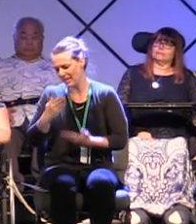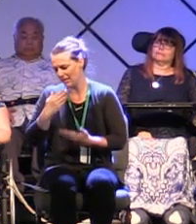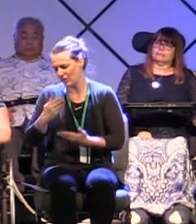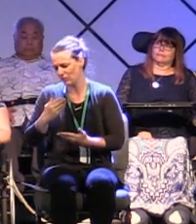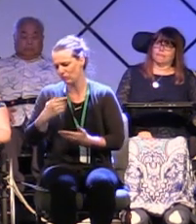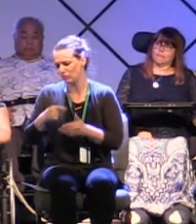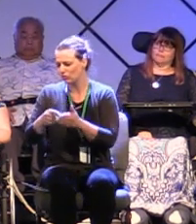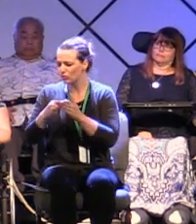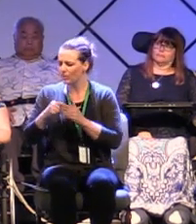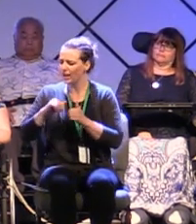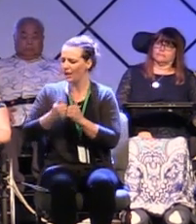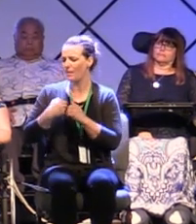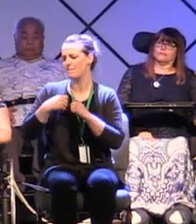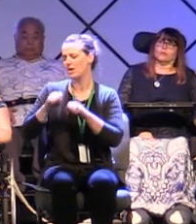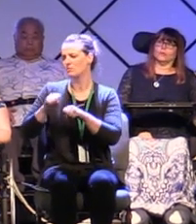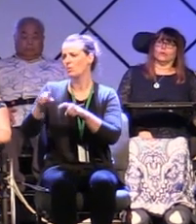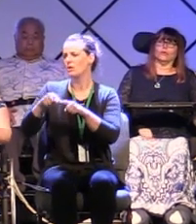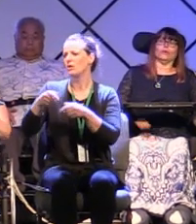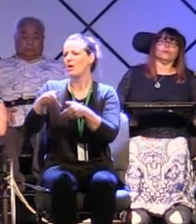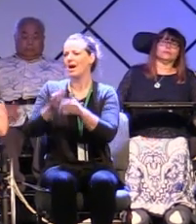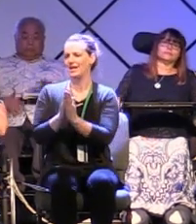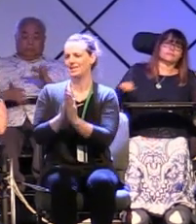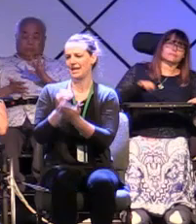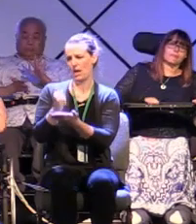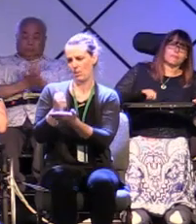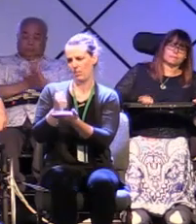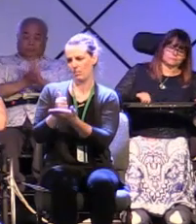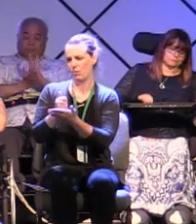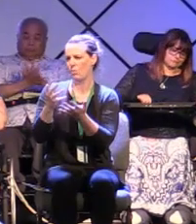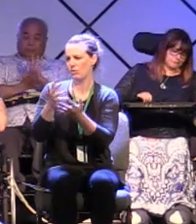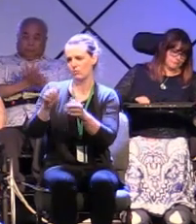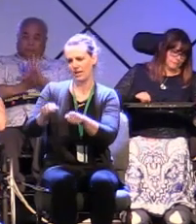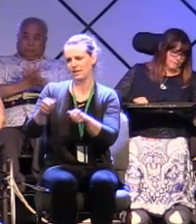when you ask for help. Thank you.